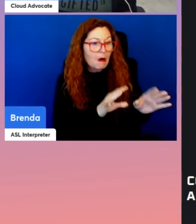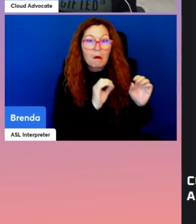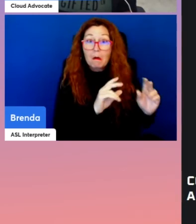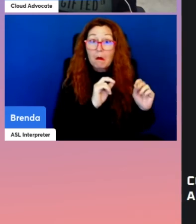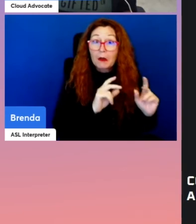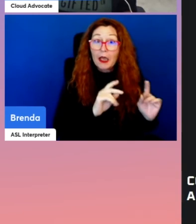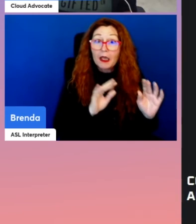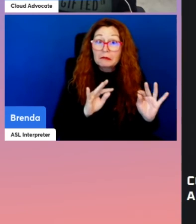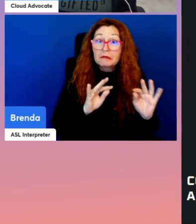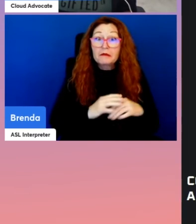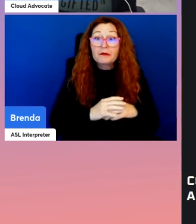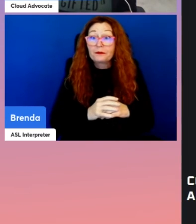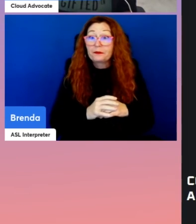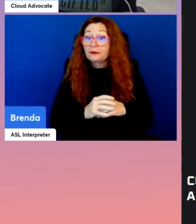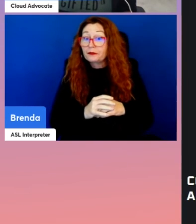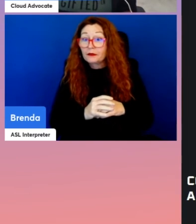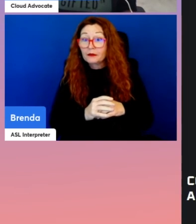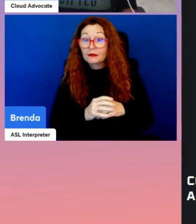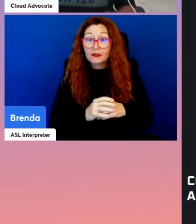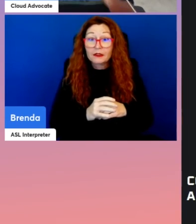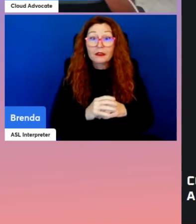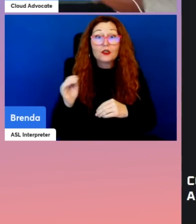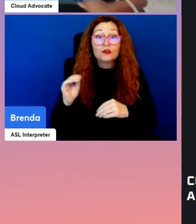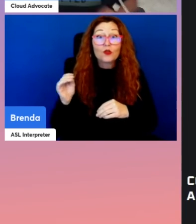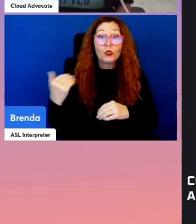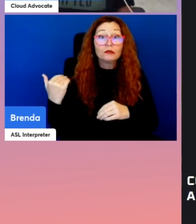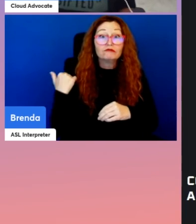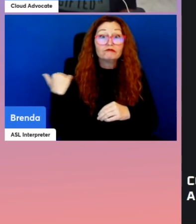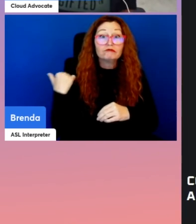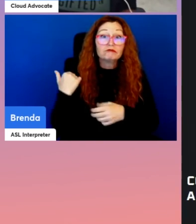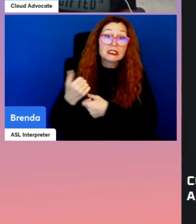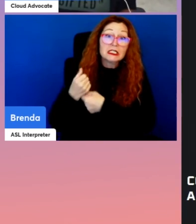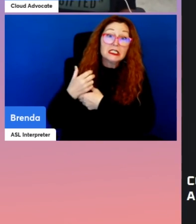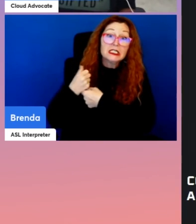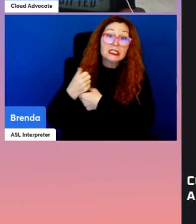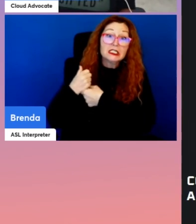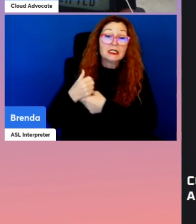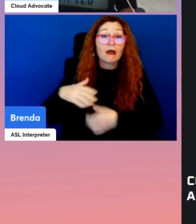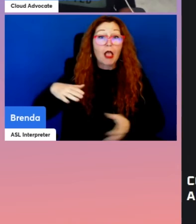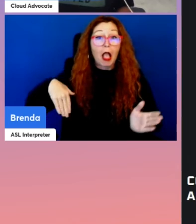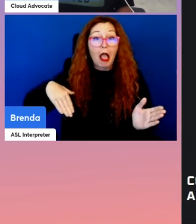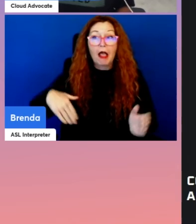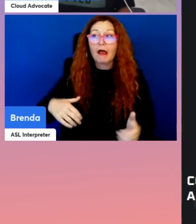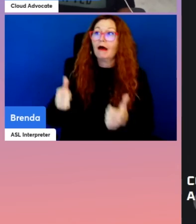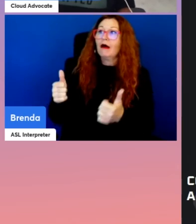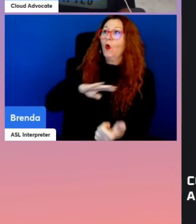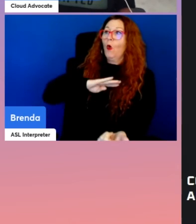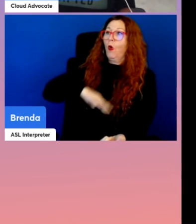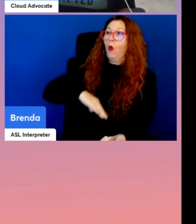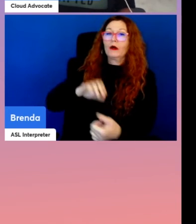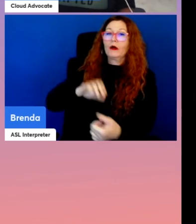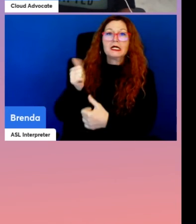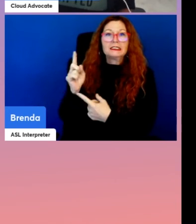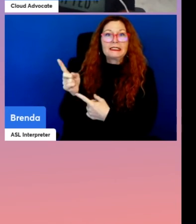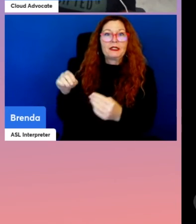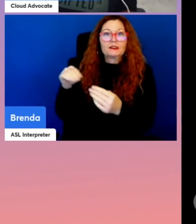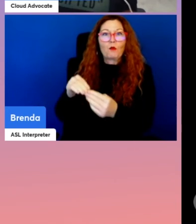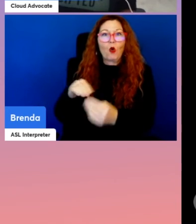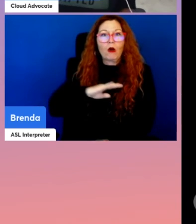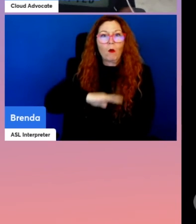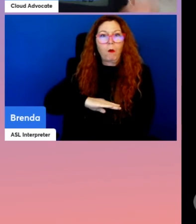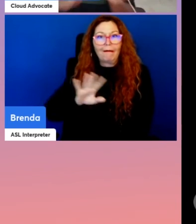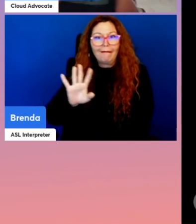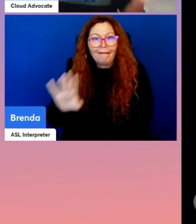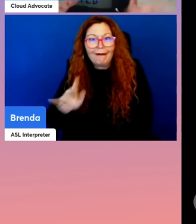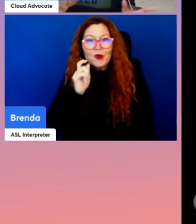seeing anyone screaming at me yet. Okay, we're at the 10-minute mark. Cool. All right. So that's the demo. All